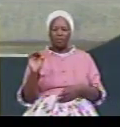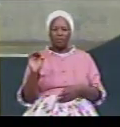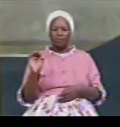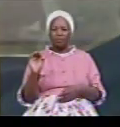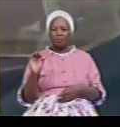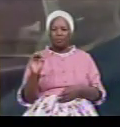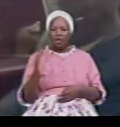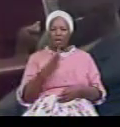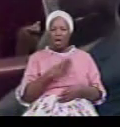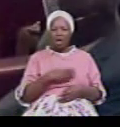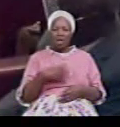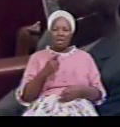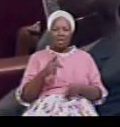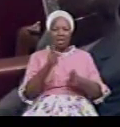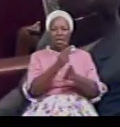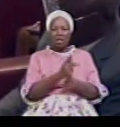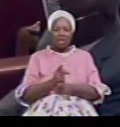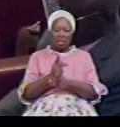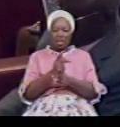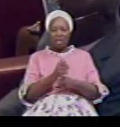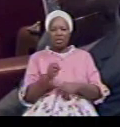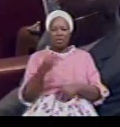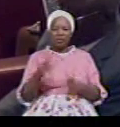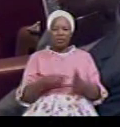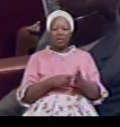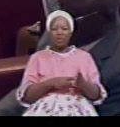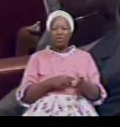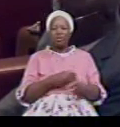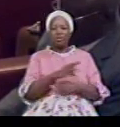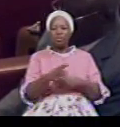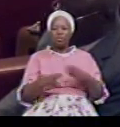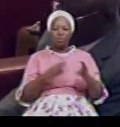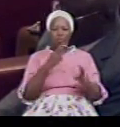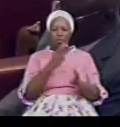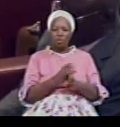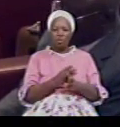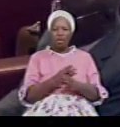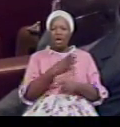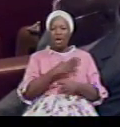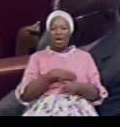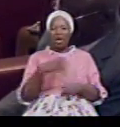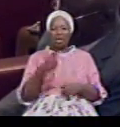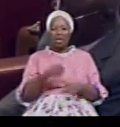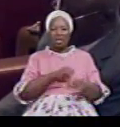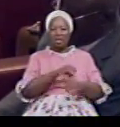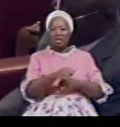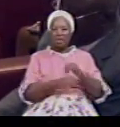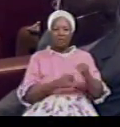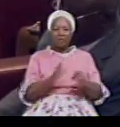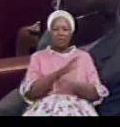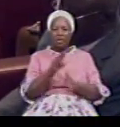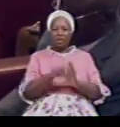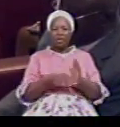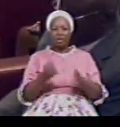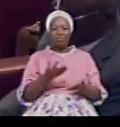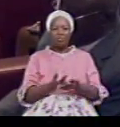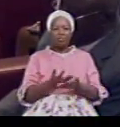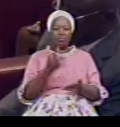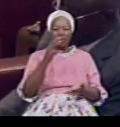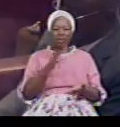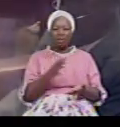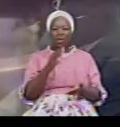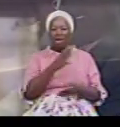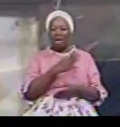the cares of this world, and the deceitfulness of riches, and